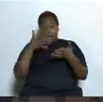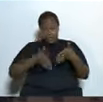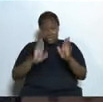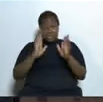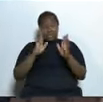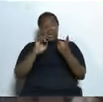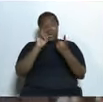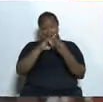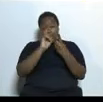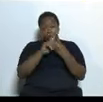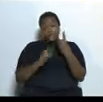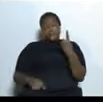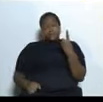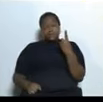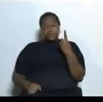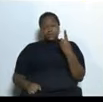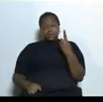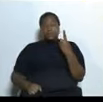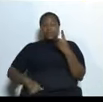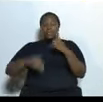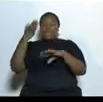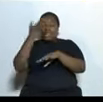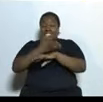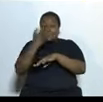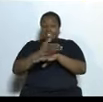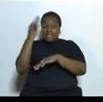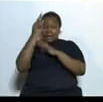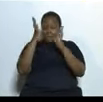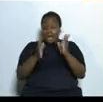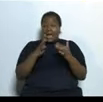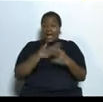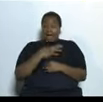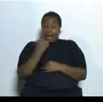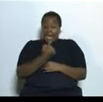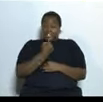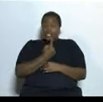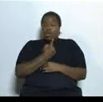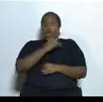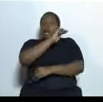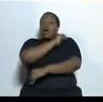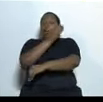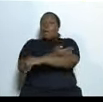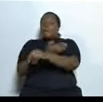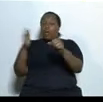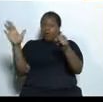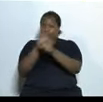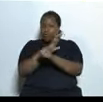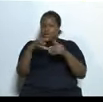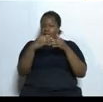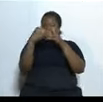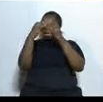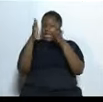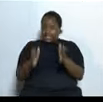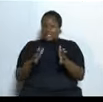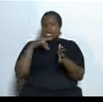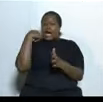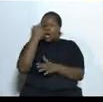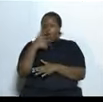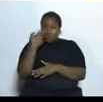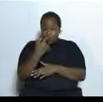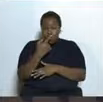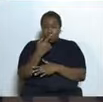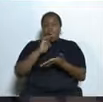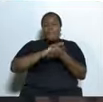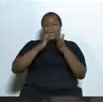Number 1, cults have a single powerful leader who becomes the cult's